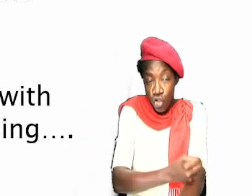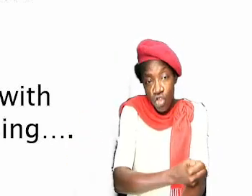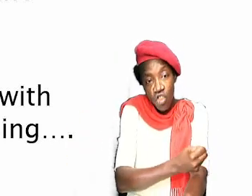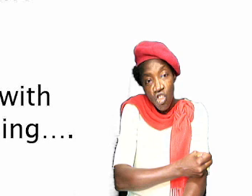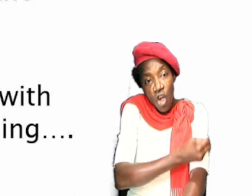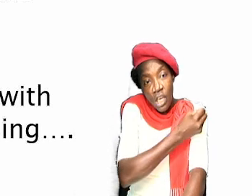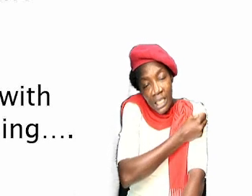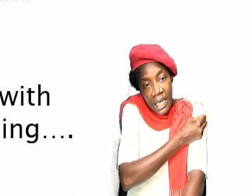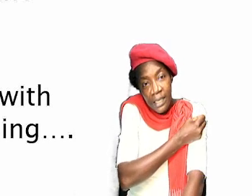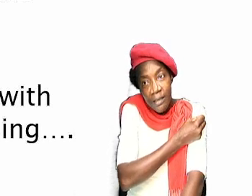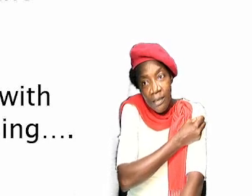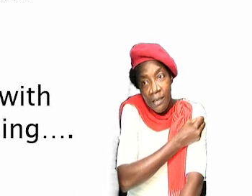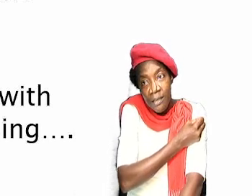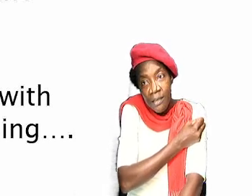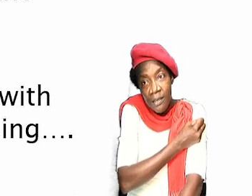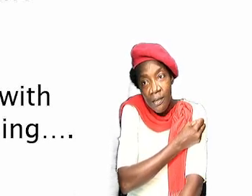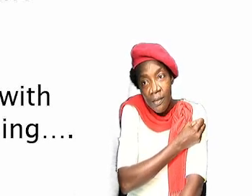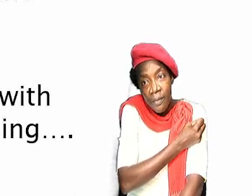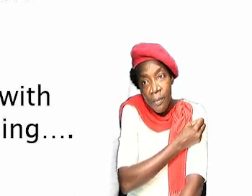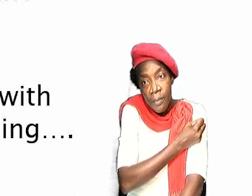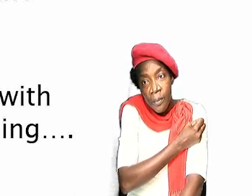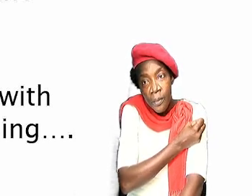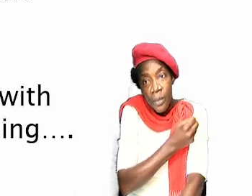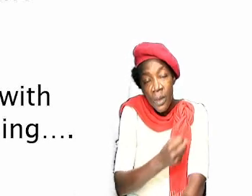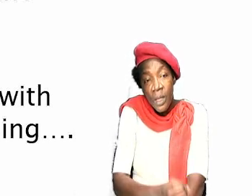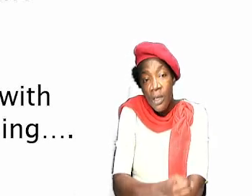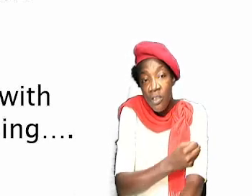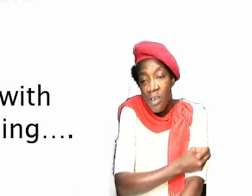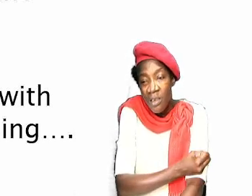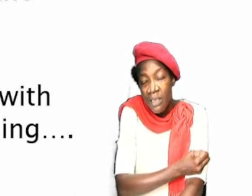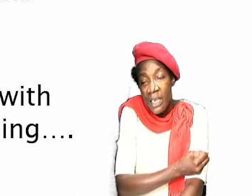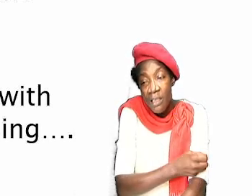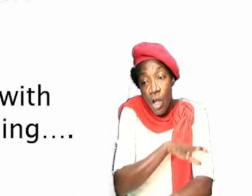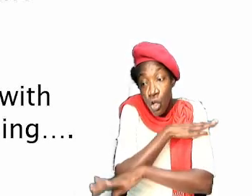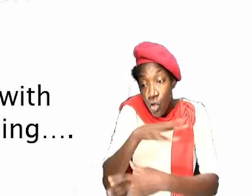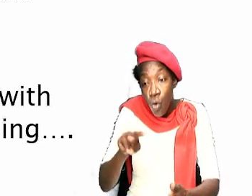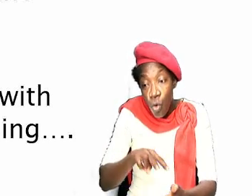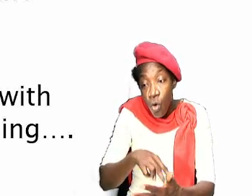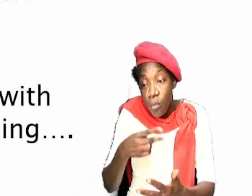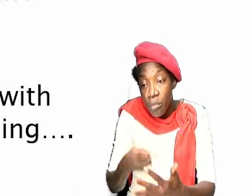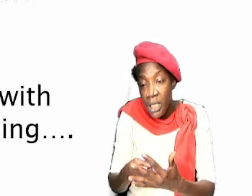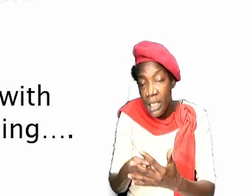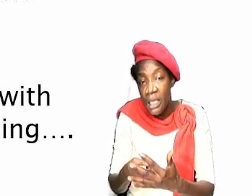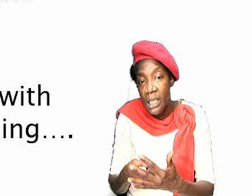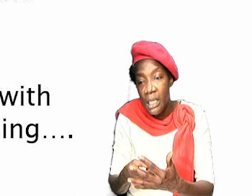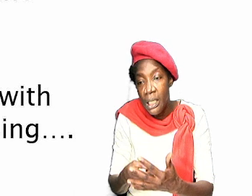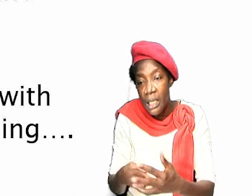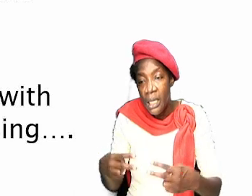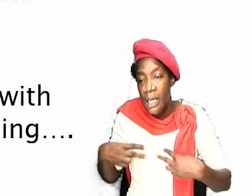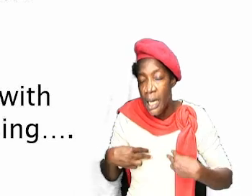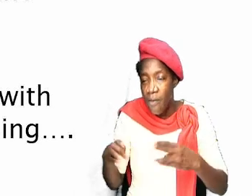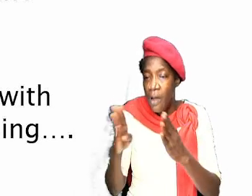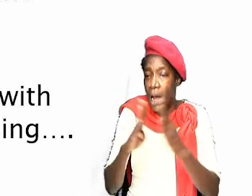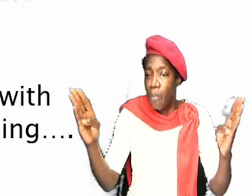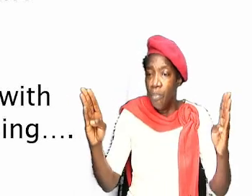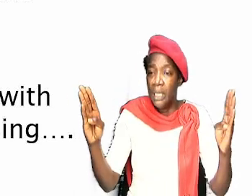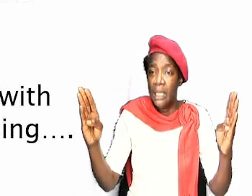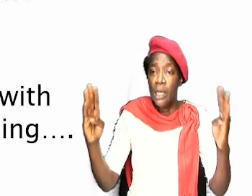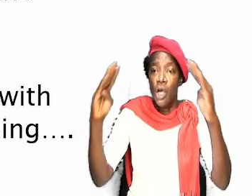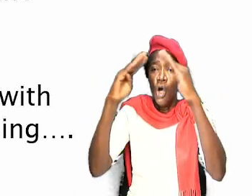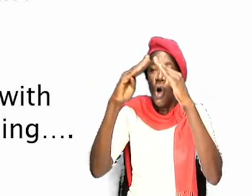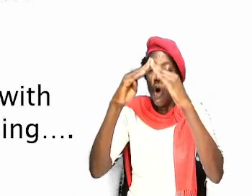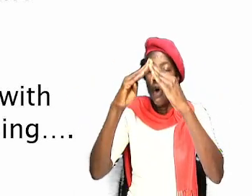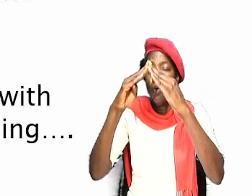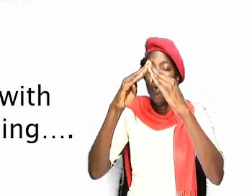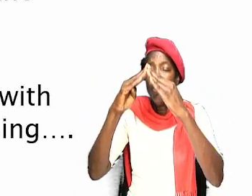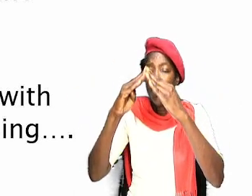it depends on how you look at it, because I will tell you that success doesn't mean that you have a big house up on the hill with a swimming